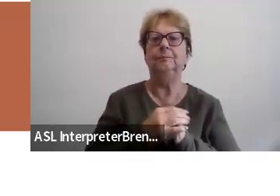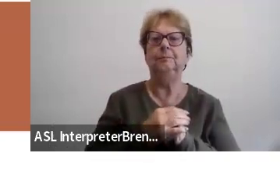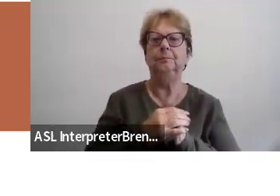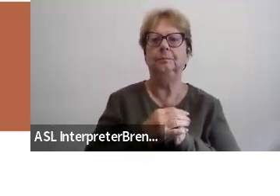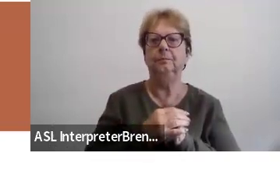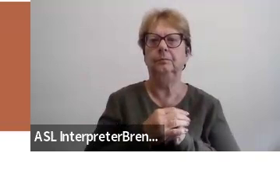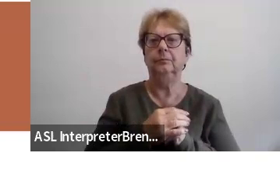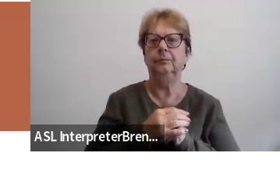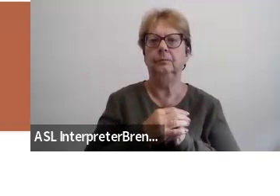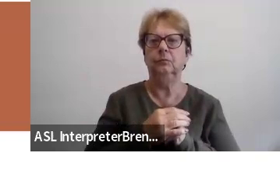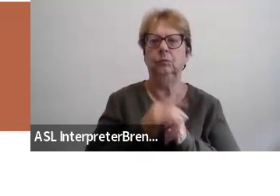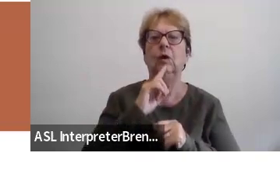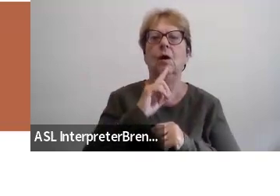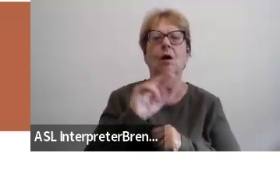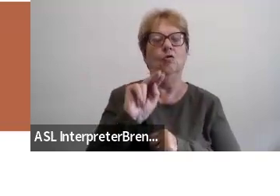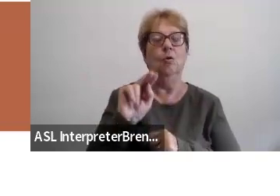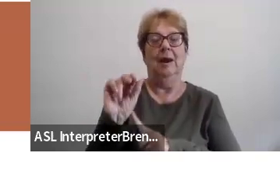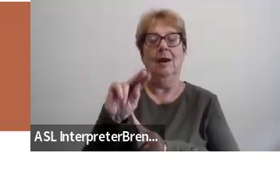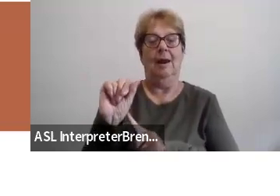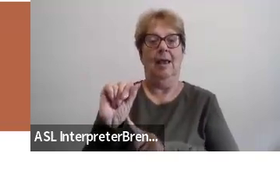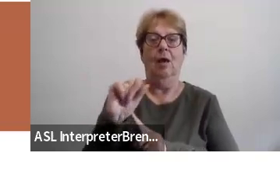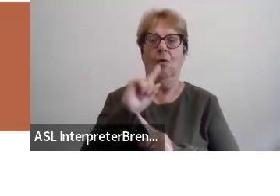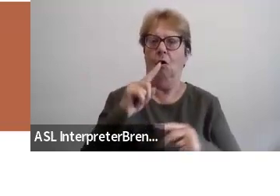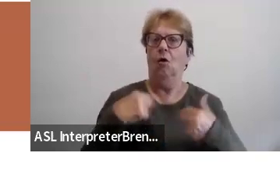are neuraminases 1 and 2 are human